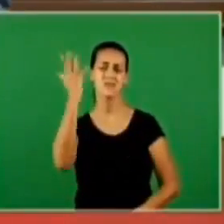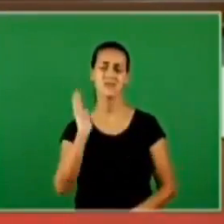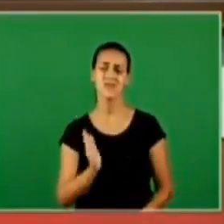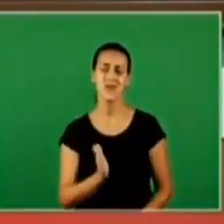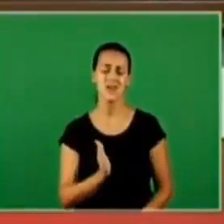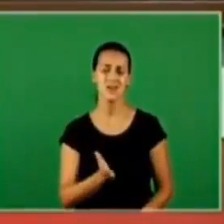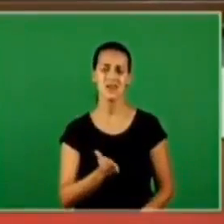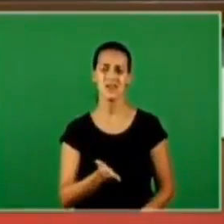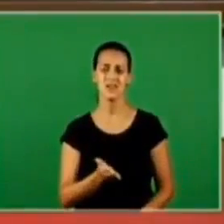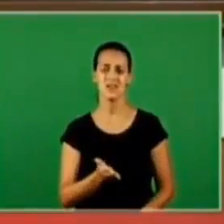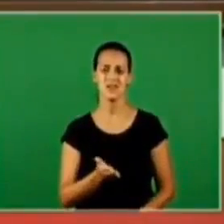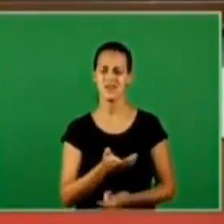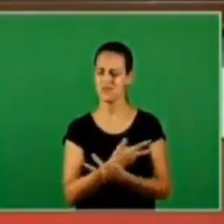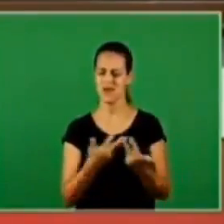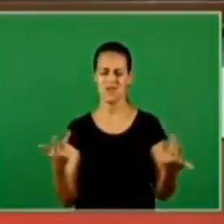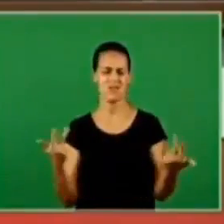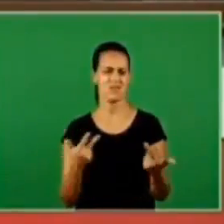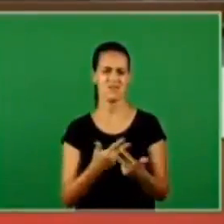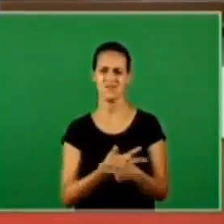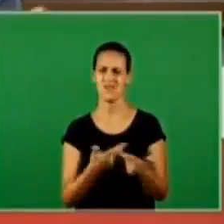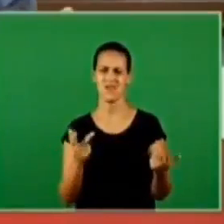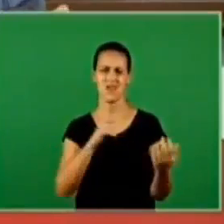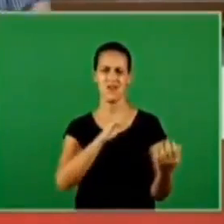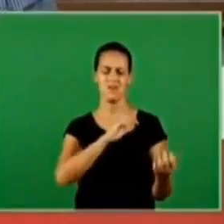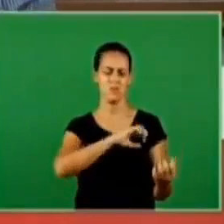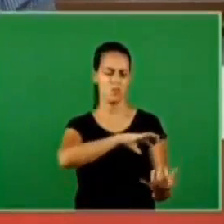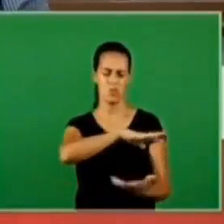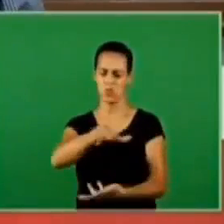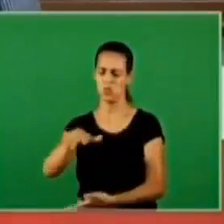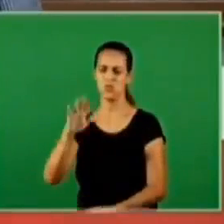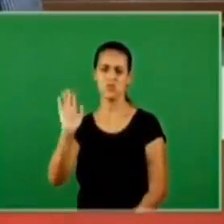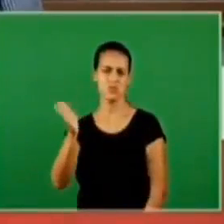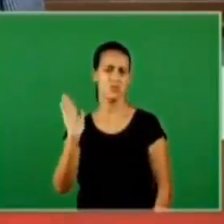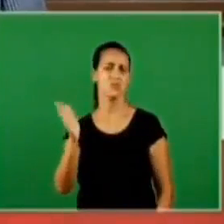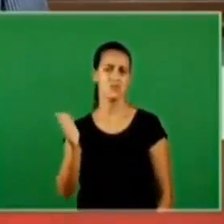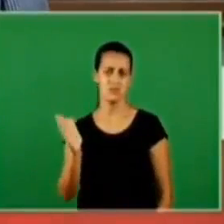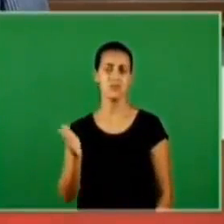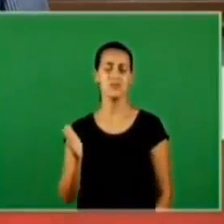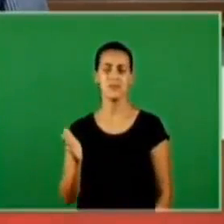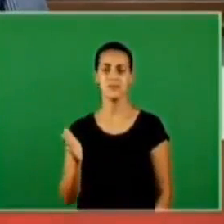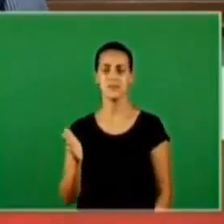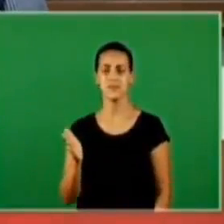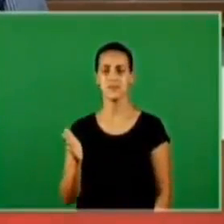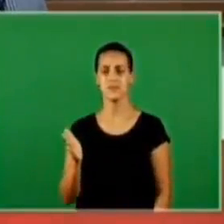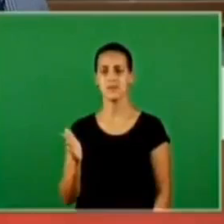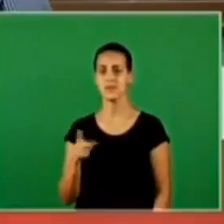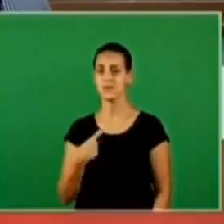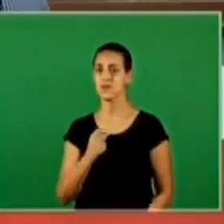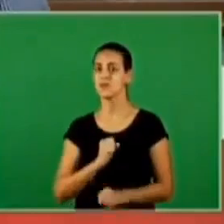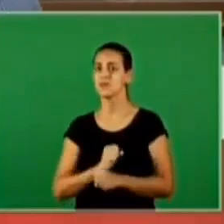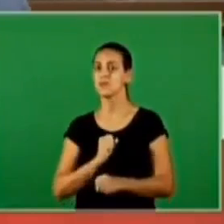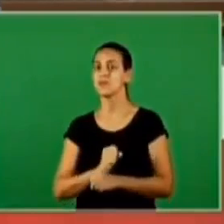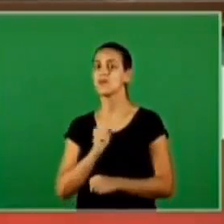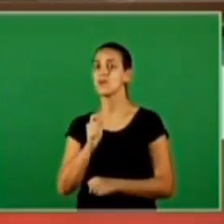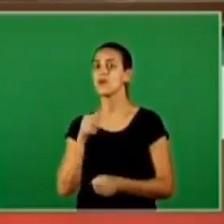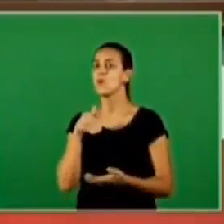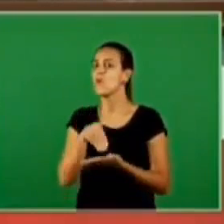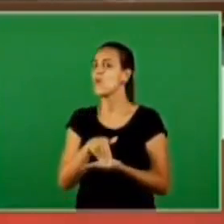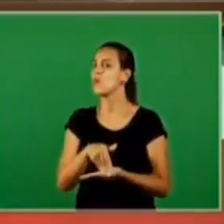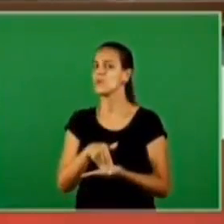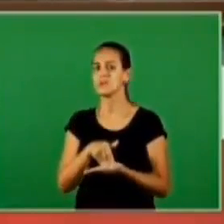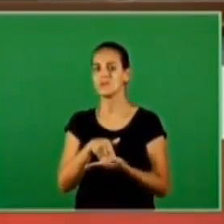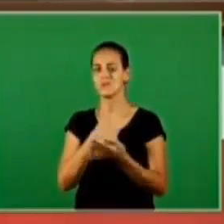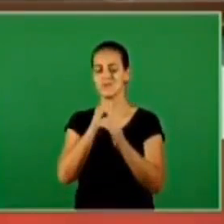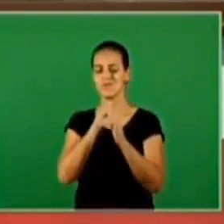they are sounding. Great events, great occurrences are happening in the world. And if we are